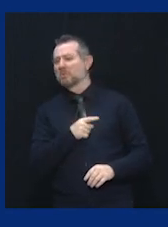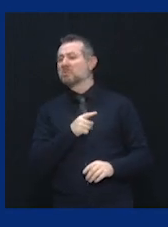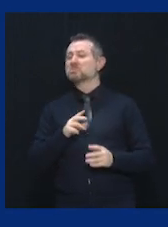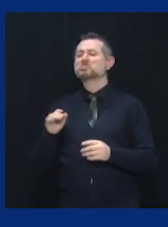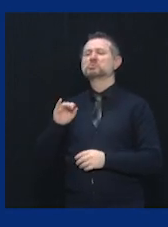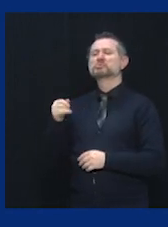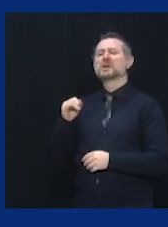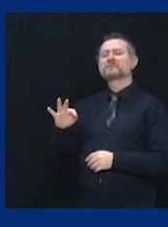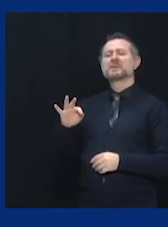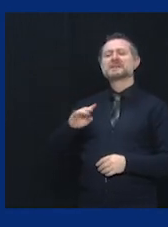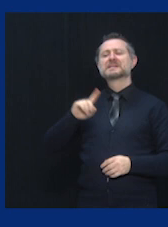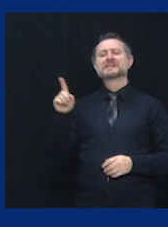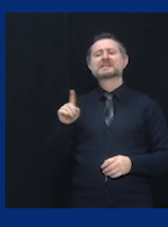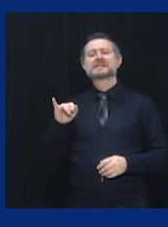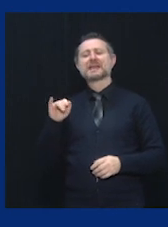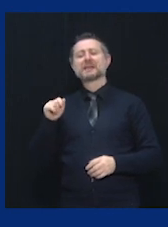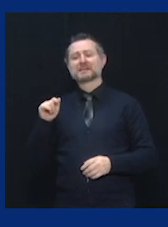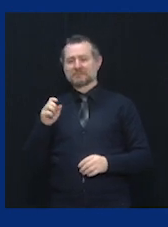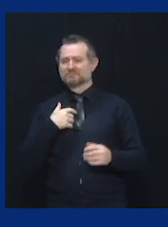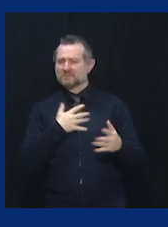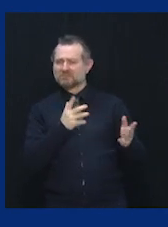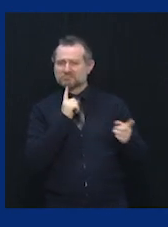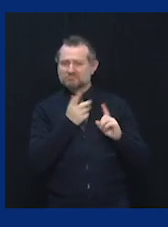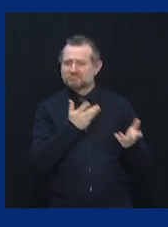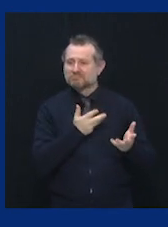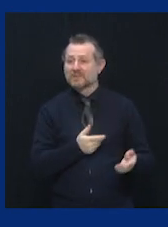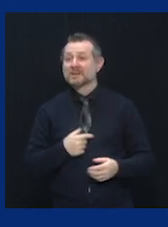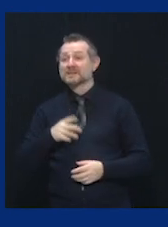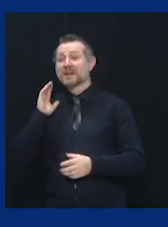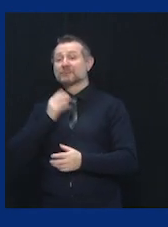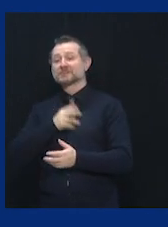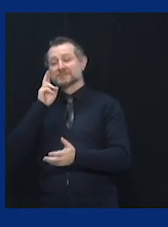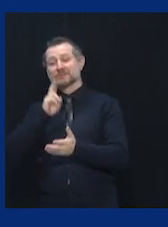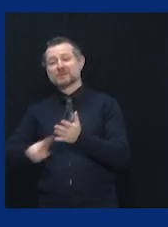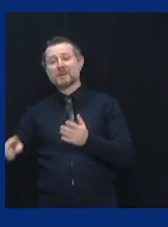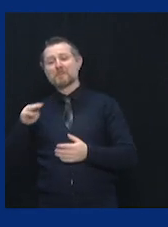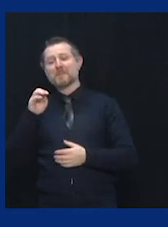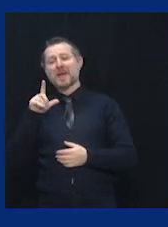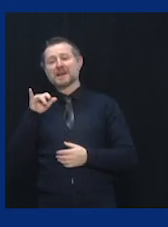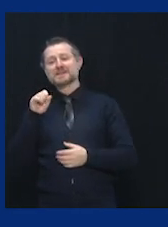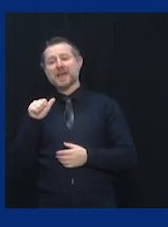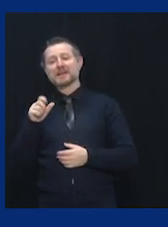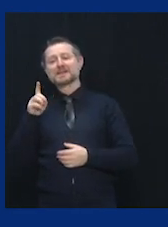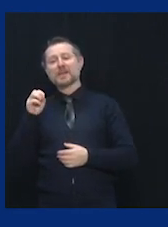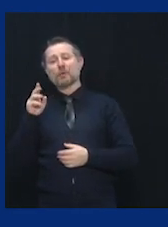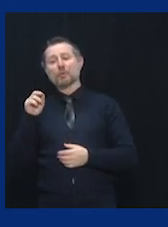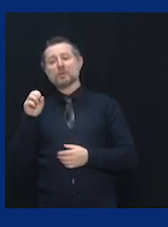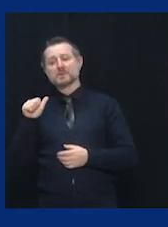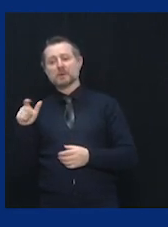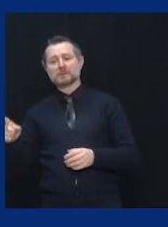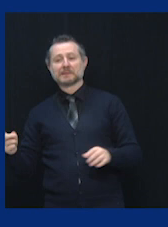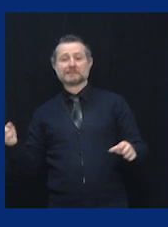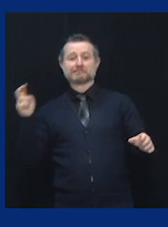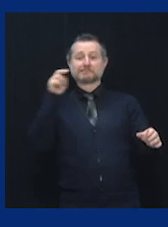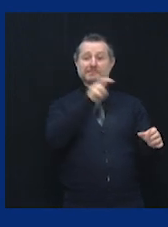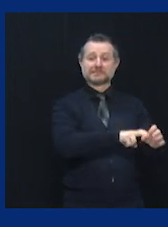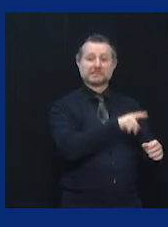him. Our secretary, Melissa DeRosa, is actually on the committee that is